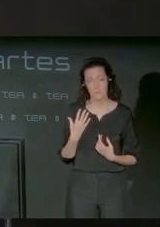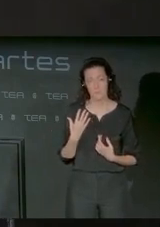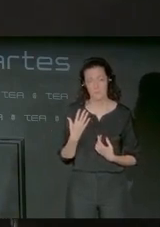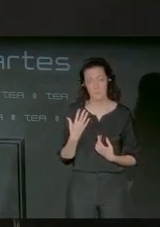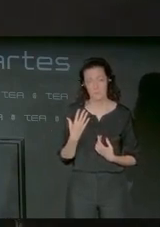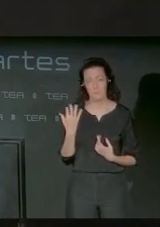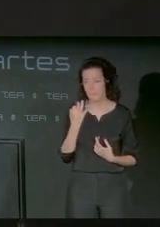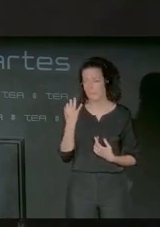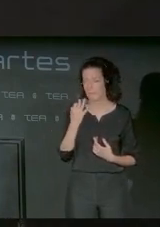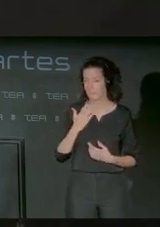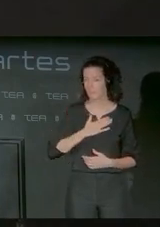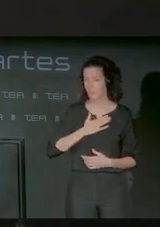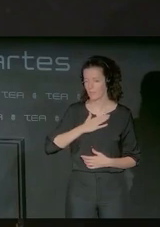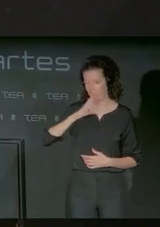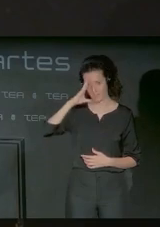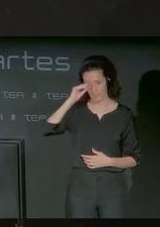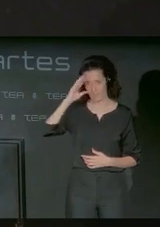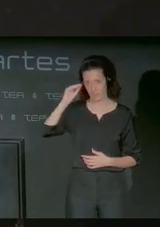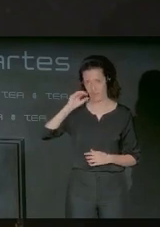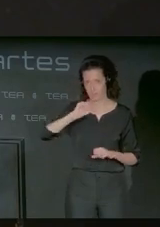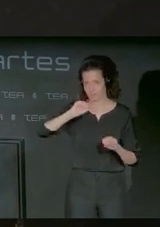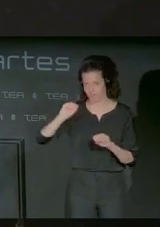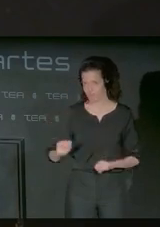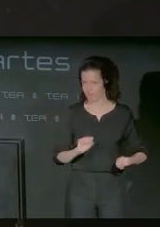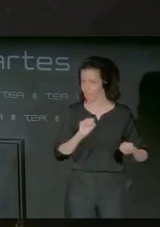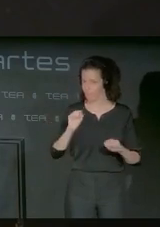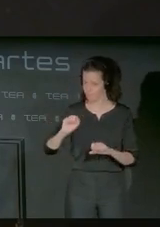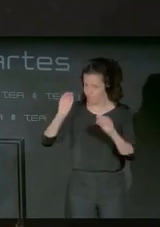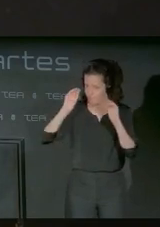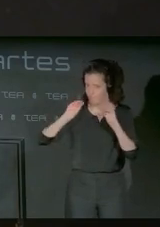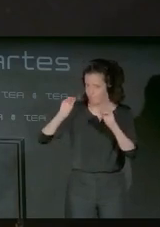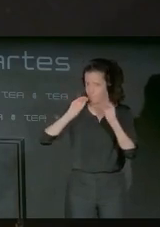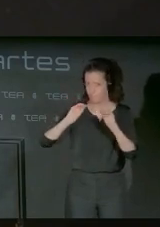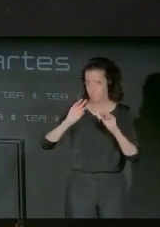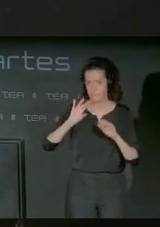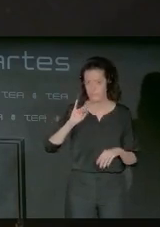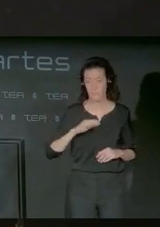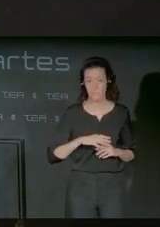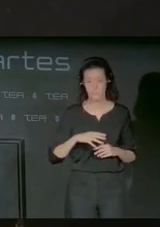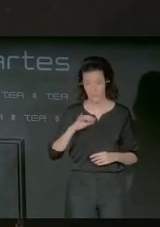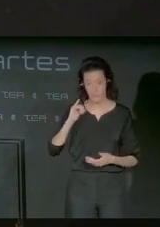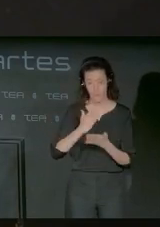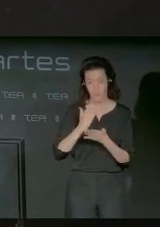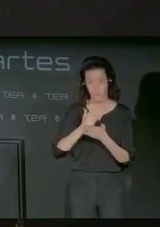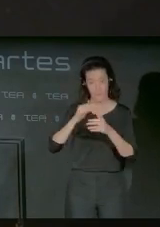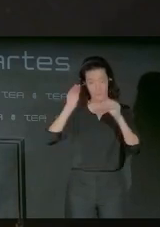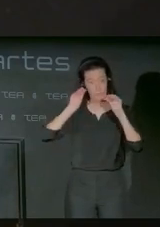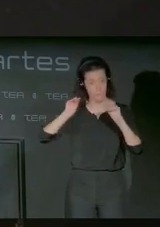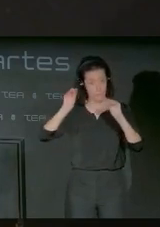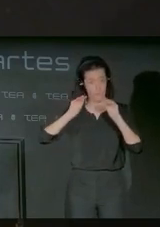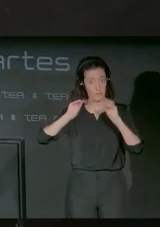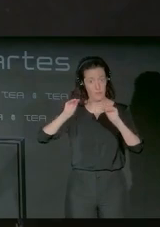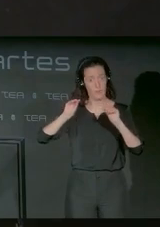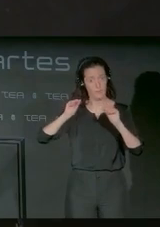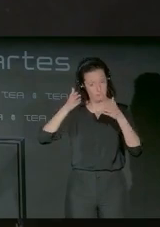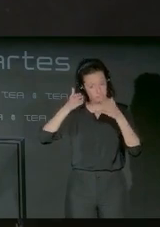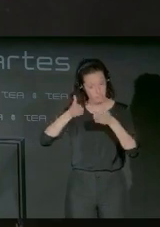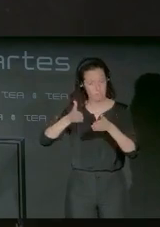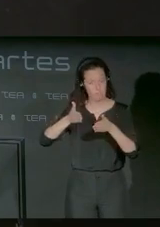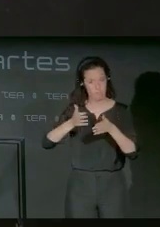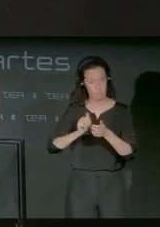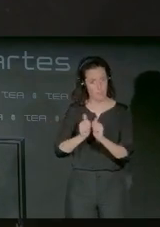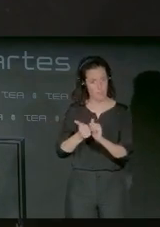new courses. I think one of them is really focusing on video games, and there is a new one which is going to be